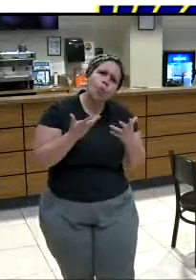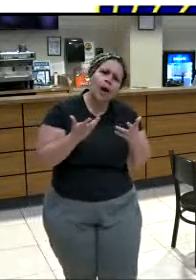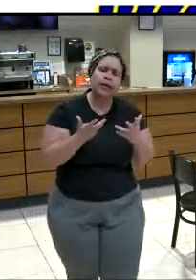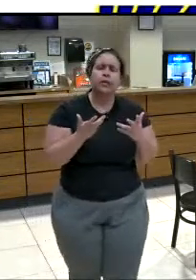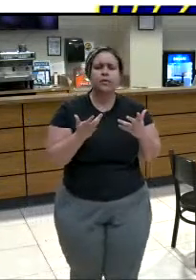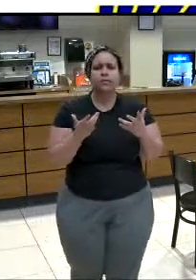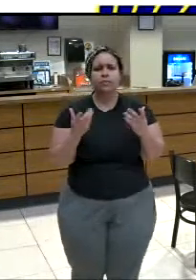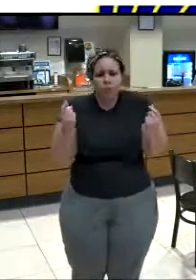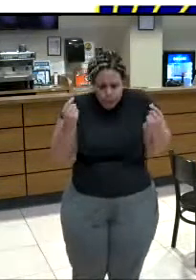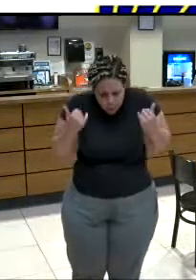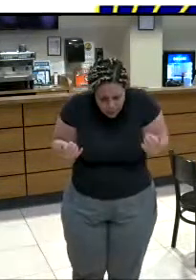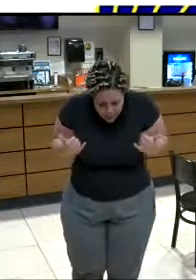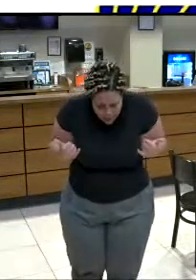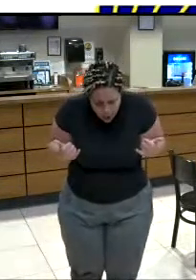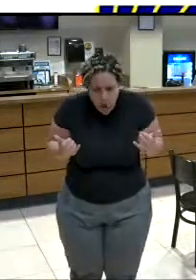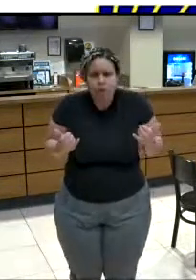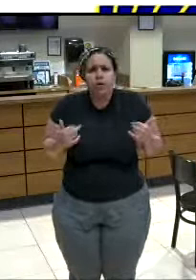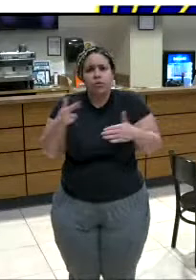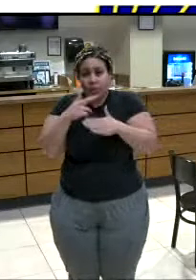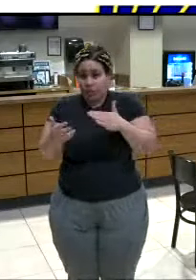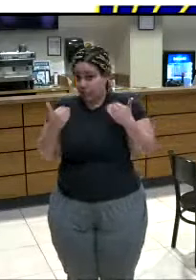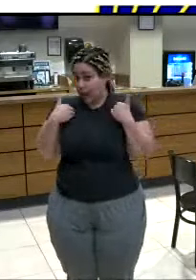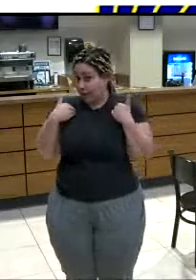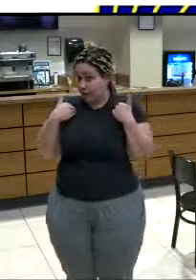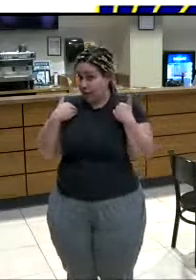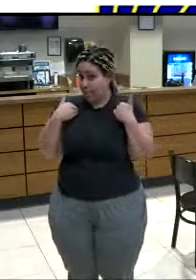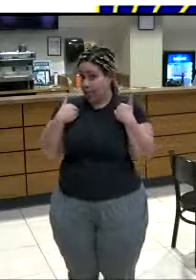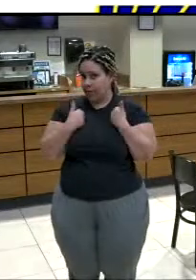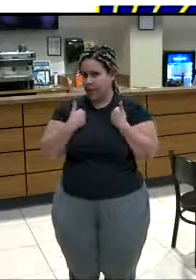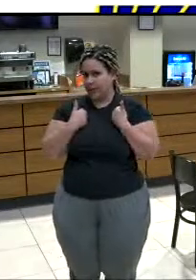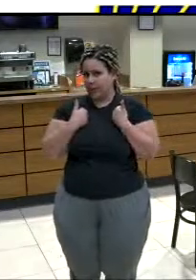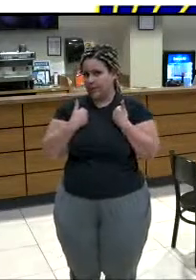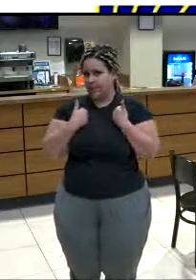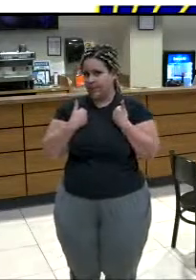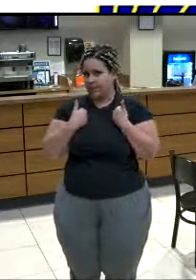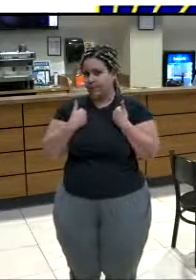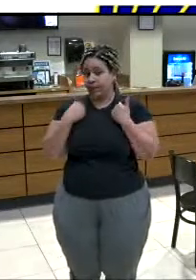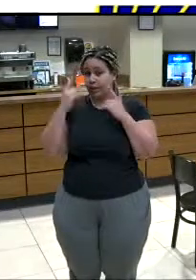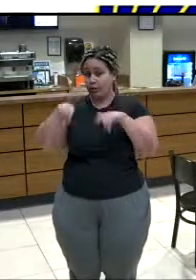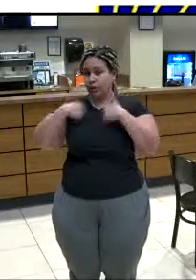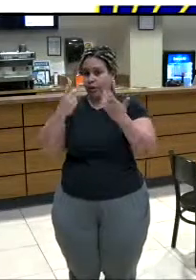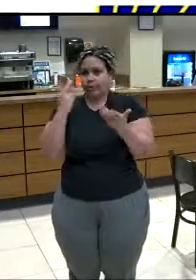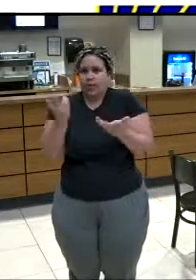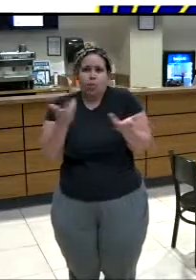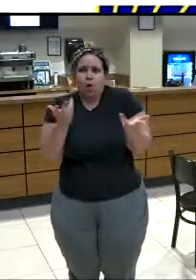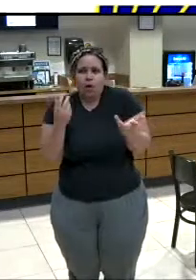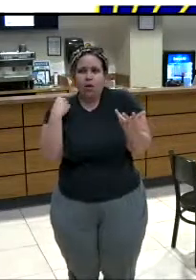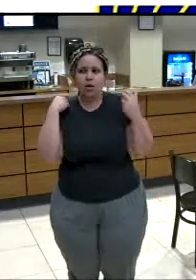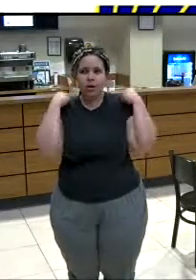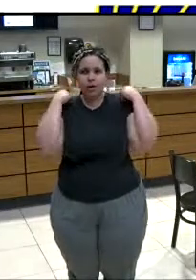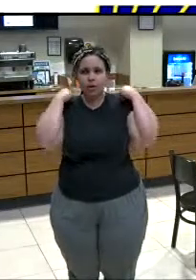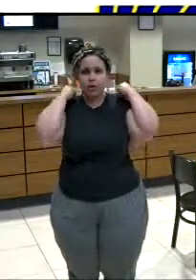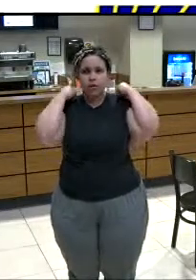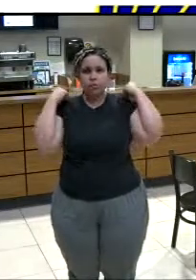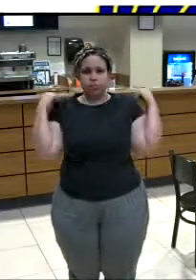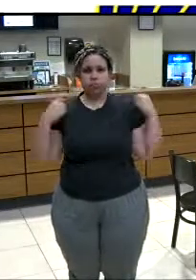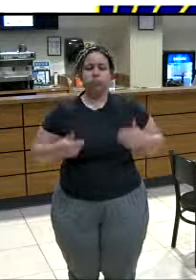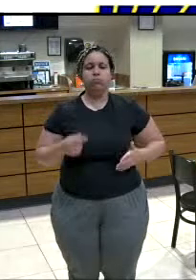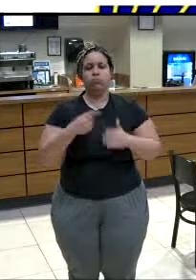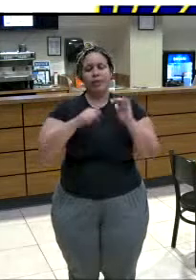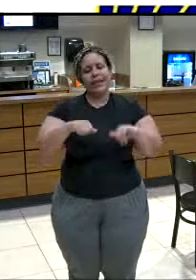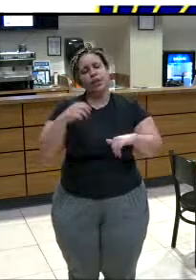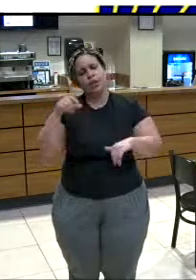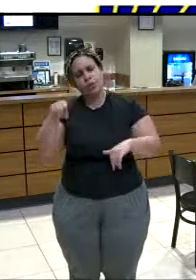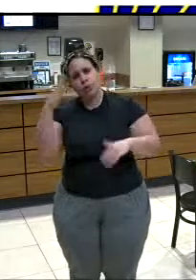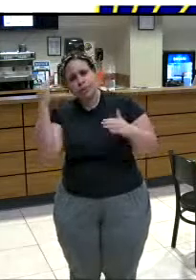now? Do we have any results? What have we seen so far? And where are we going? What could you expect to hear about or check in